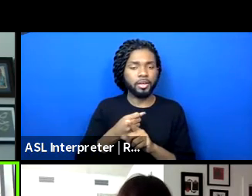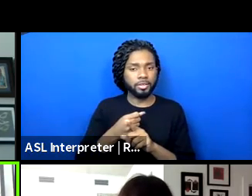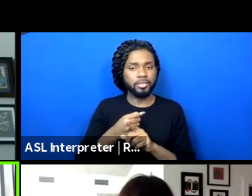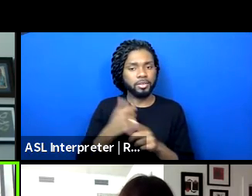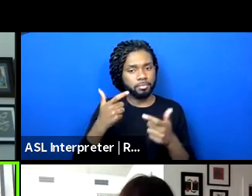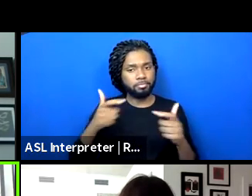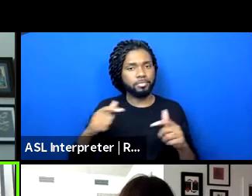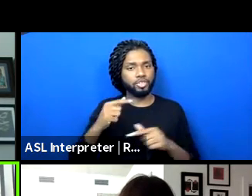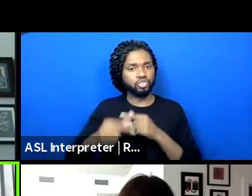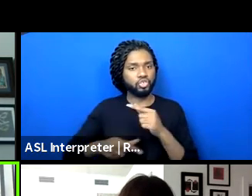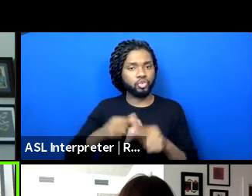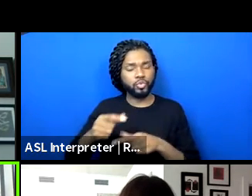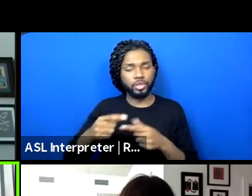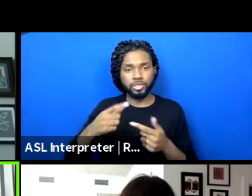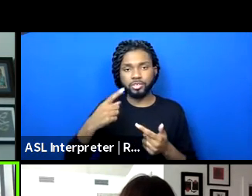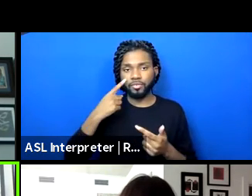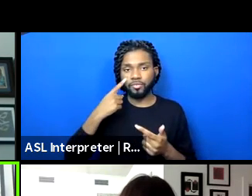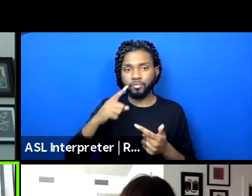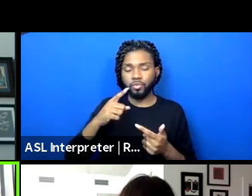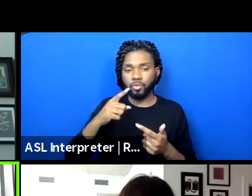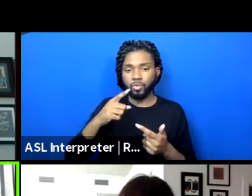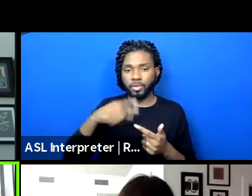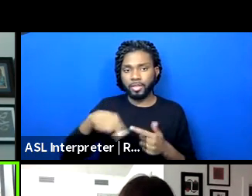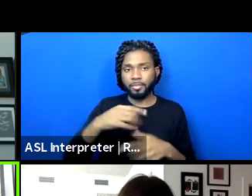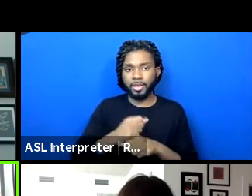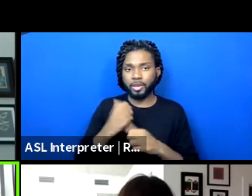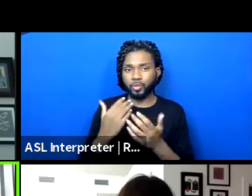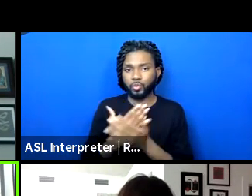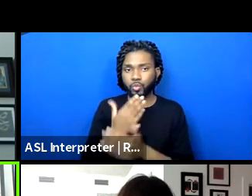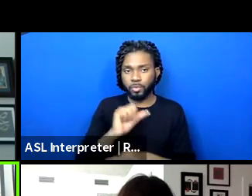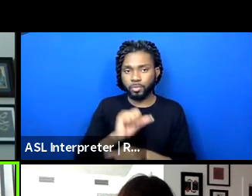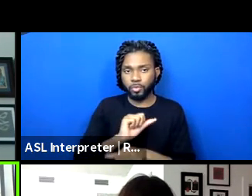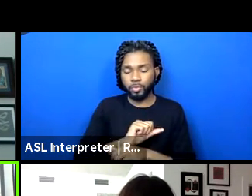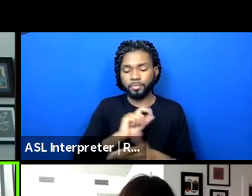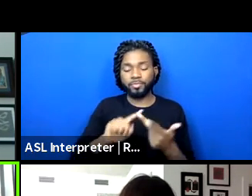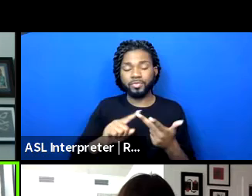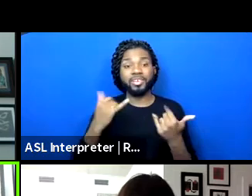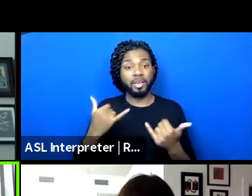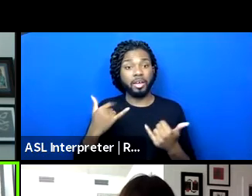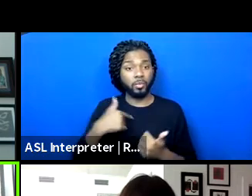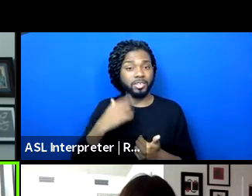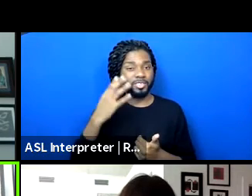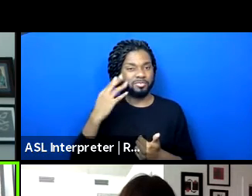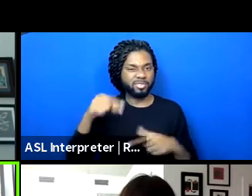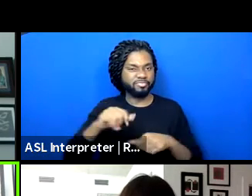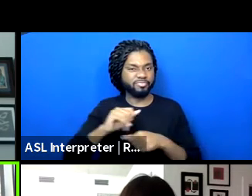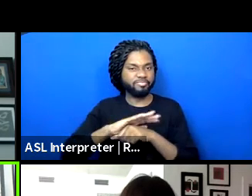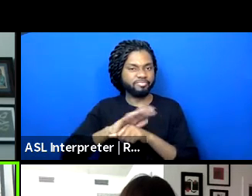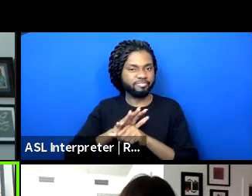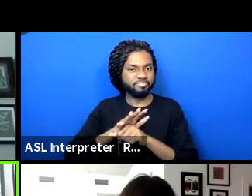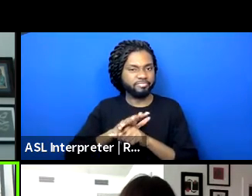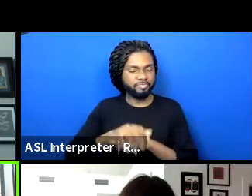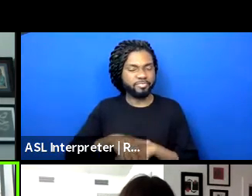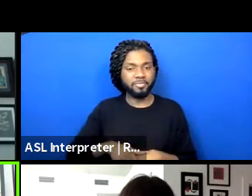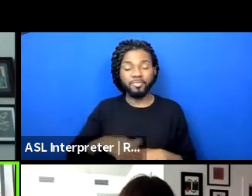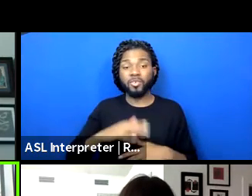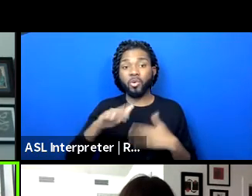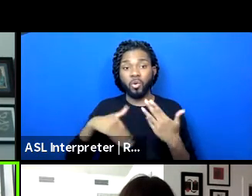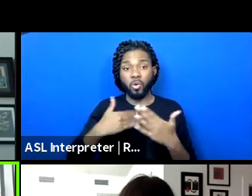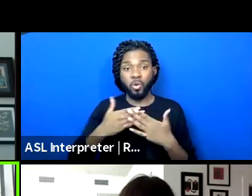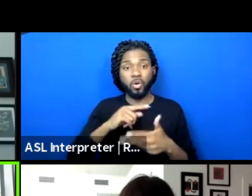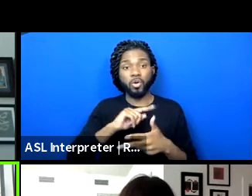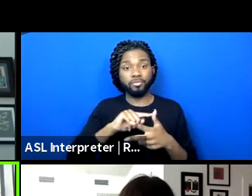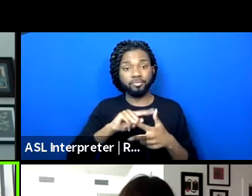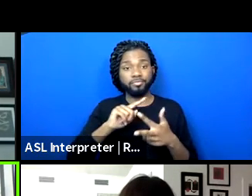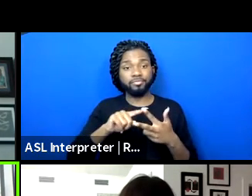in the door of new employment. And we've now had this pandemic. And all three of those have been stalling